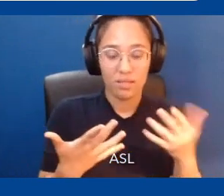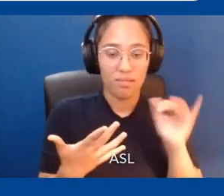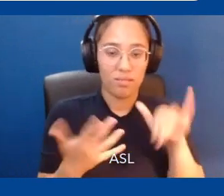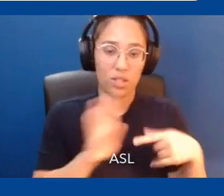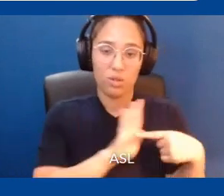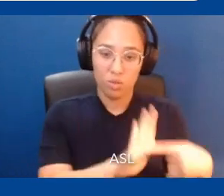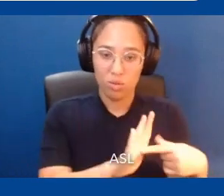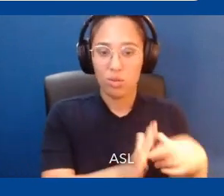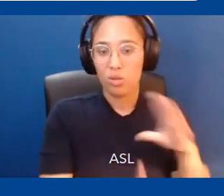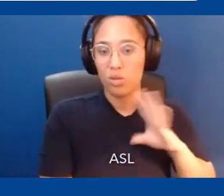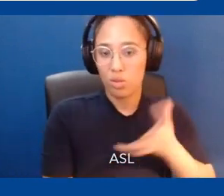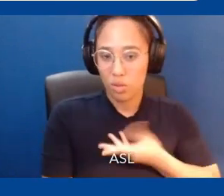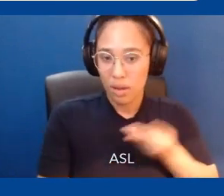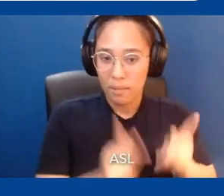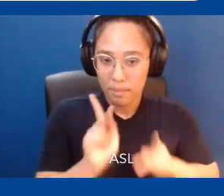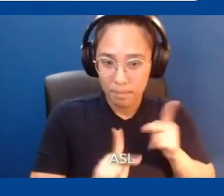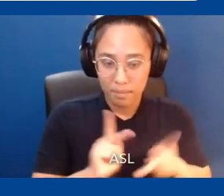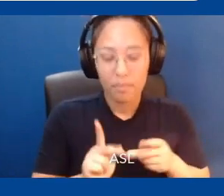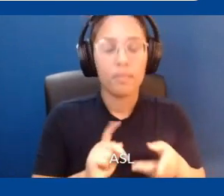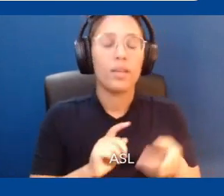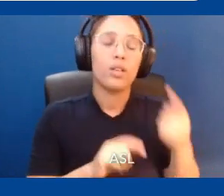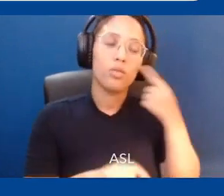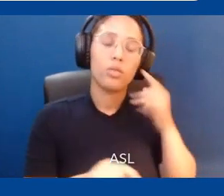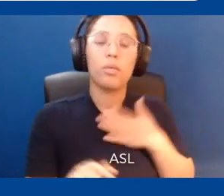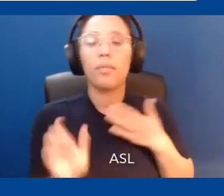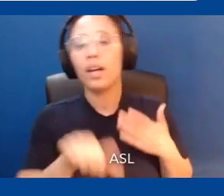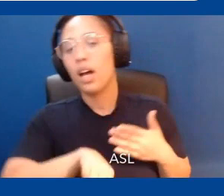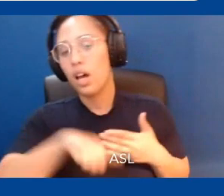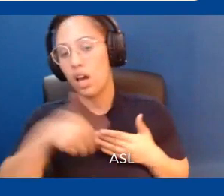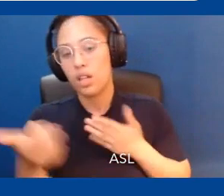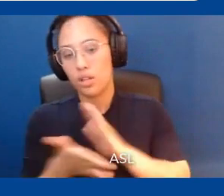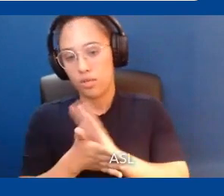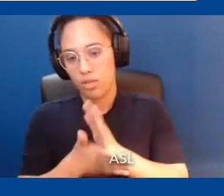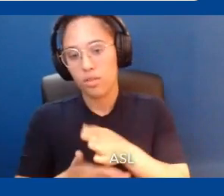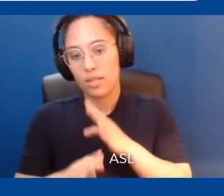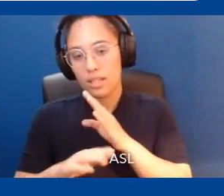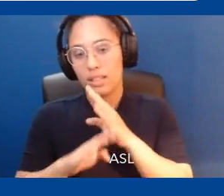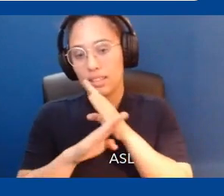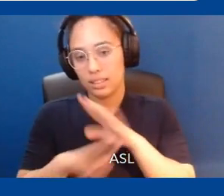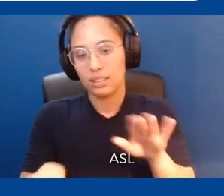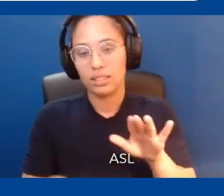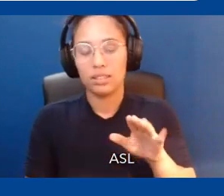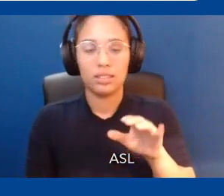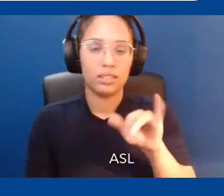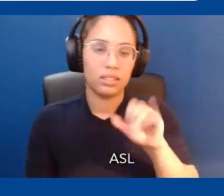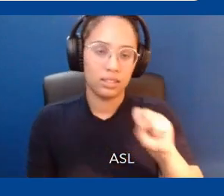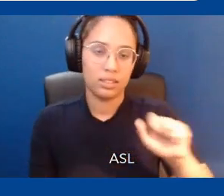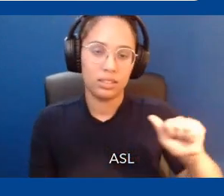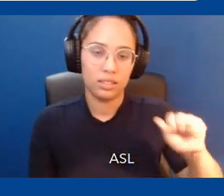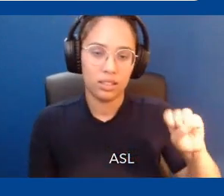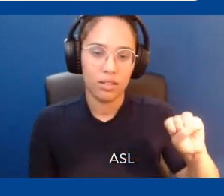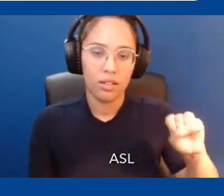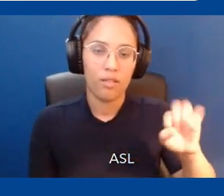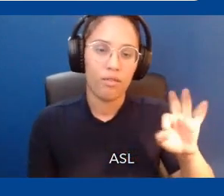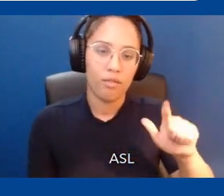Falling Body, I think that yes, not mainly not my family